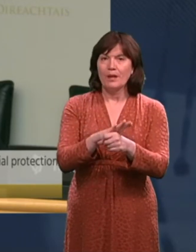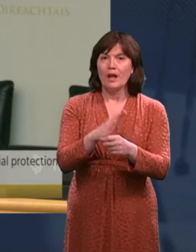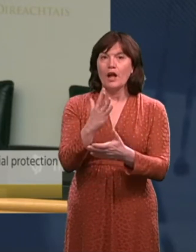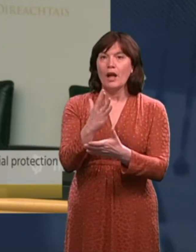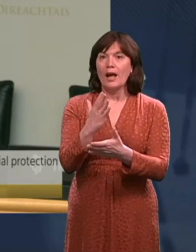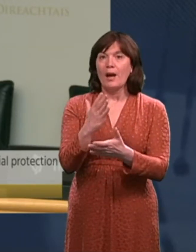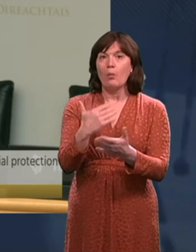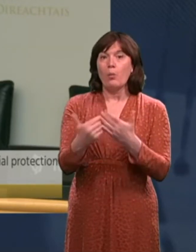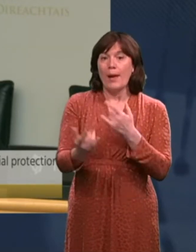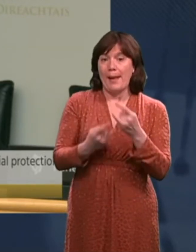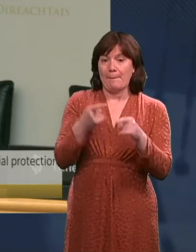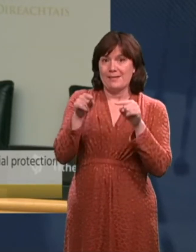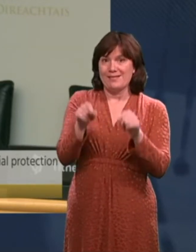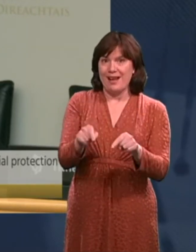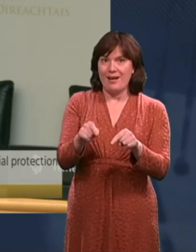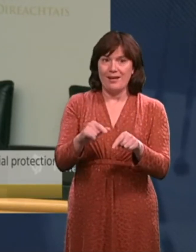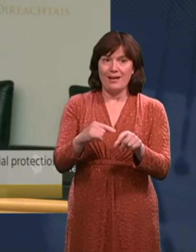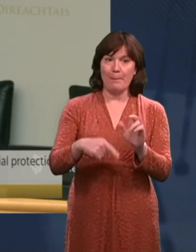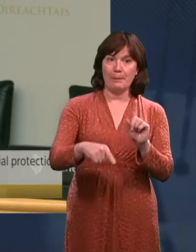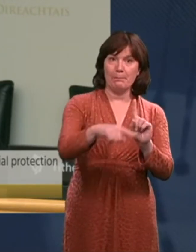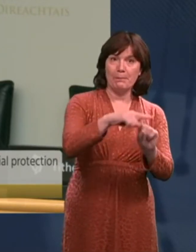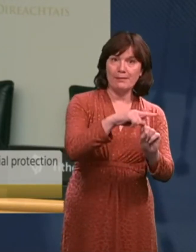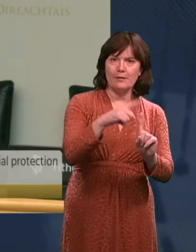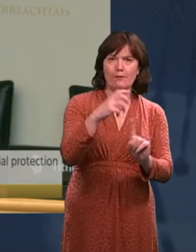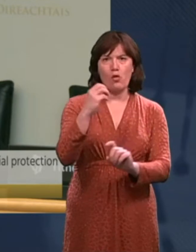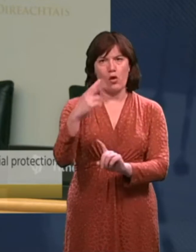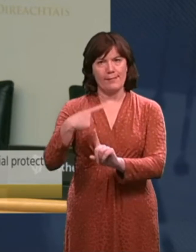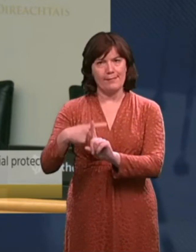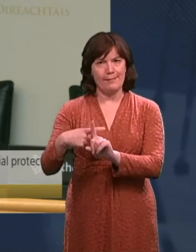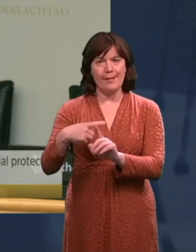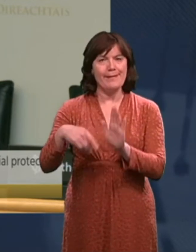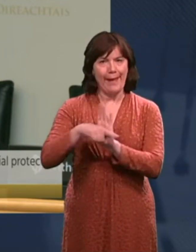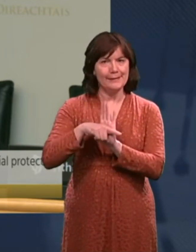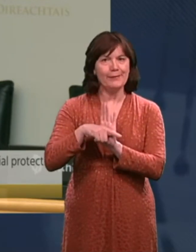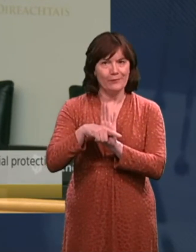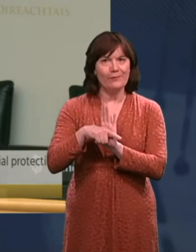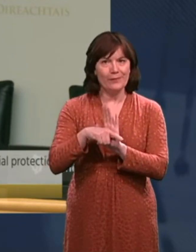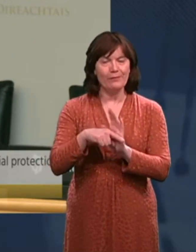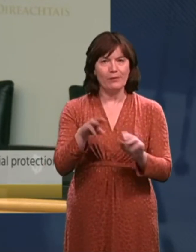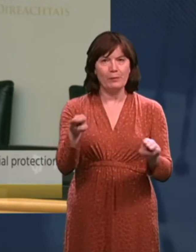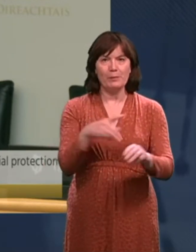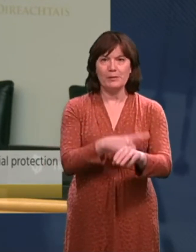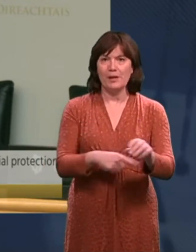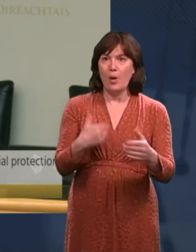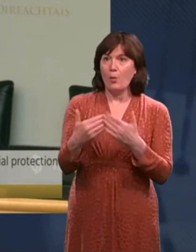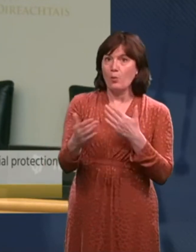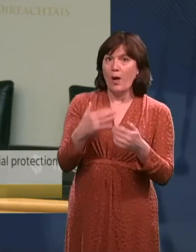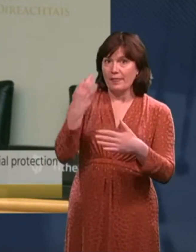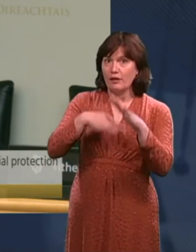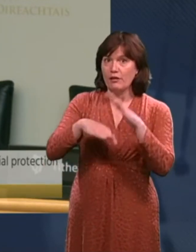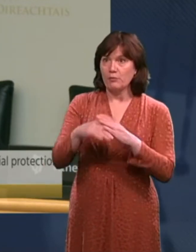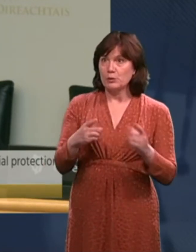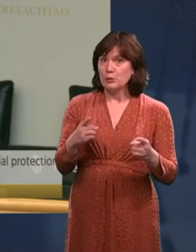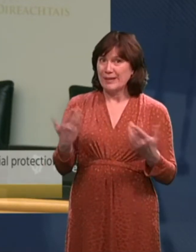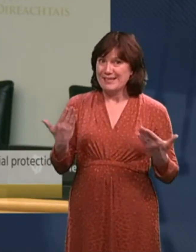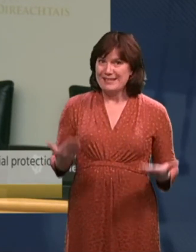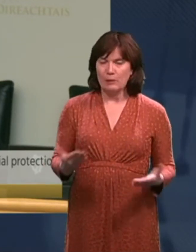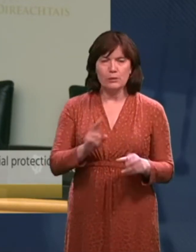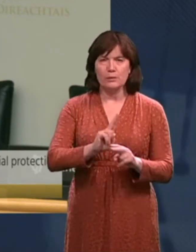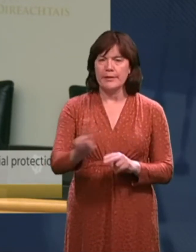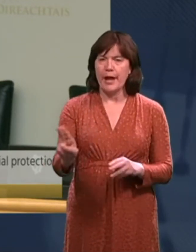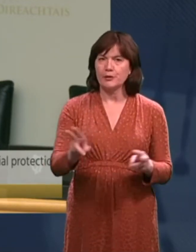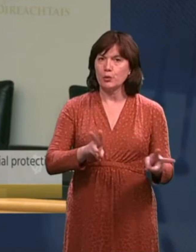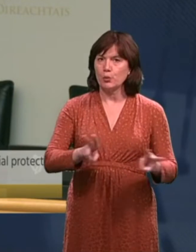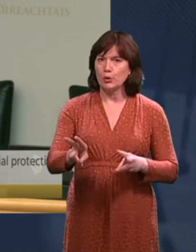empower people or disadvantage people, and the approach of this government and previous governments is literally just not working. We have one of